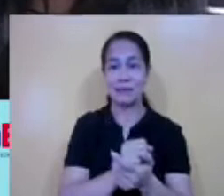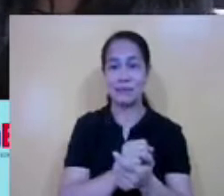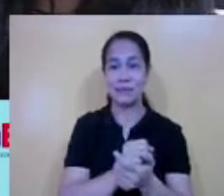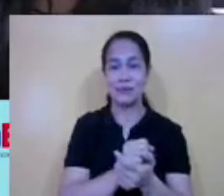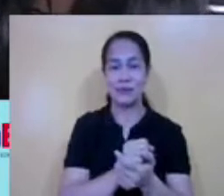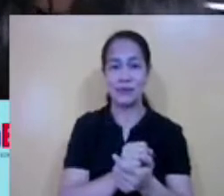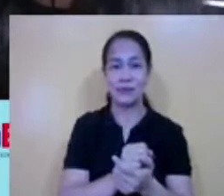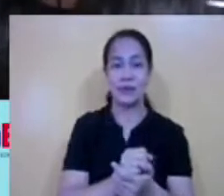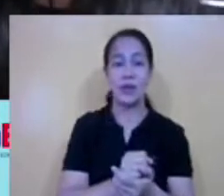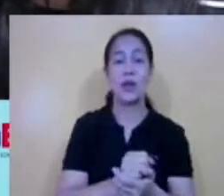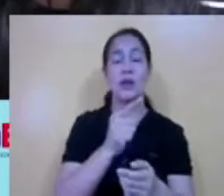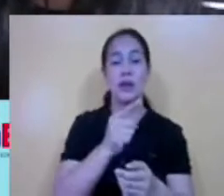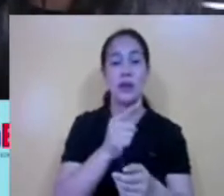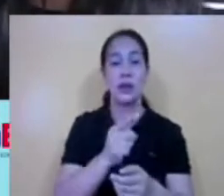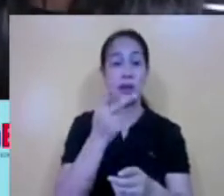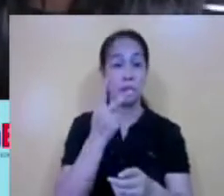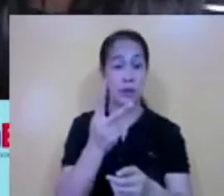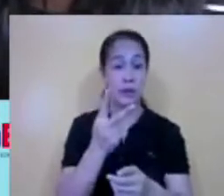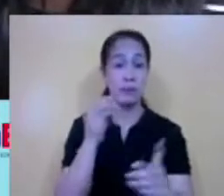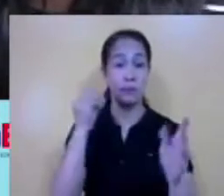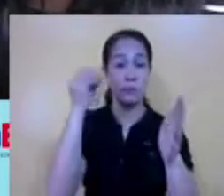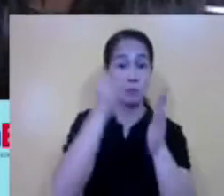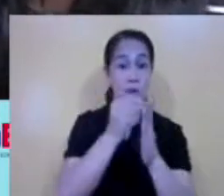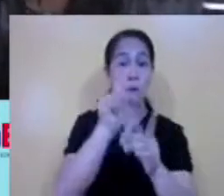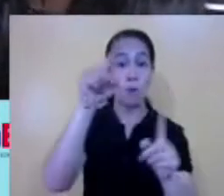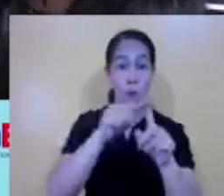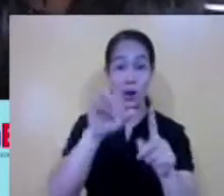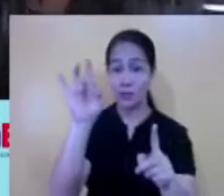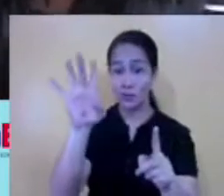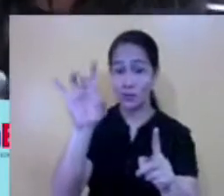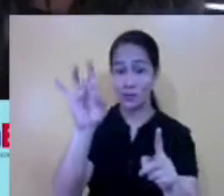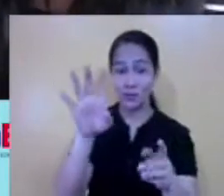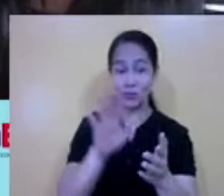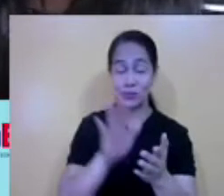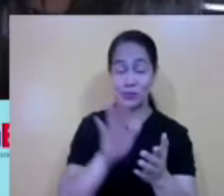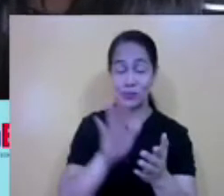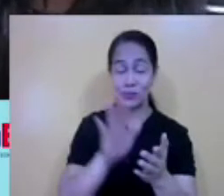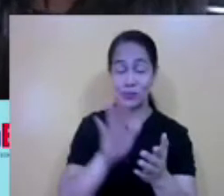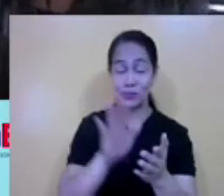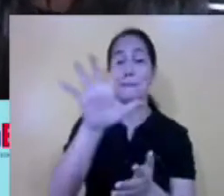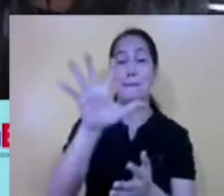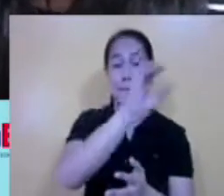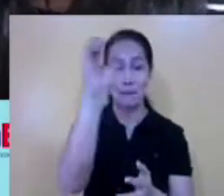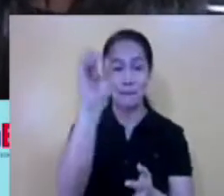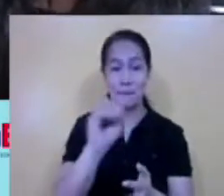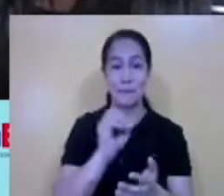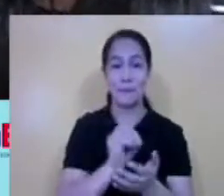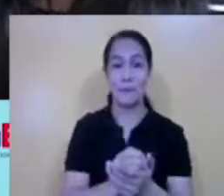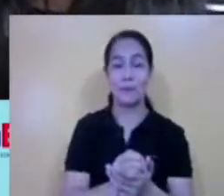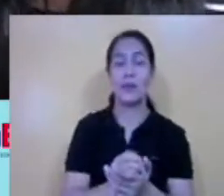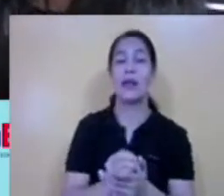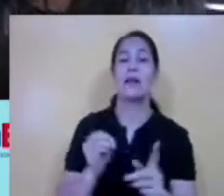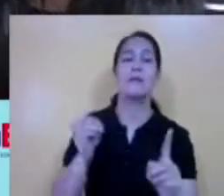will see there that objectives 1 to 18 is equal to 5%. So 5% per objective. And when